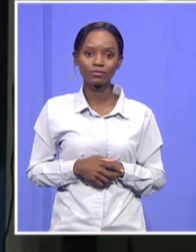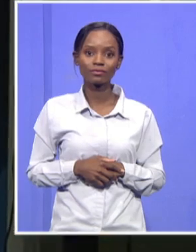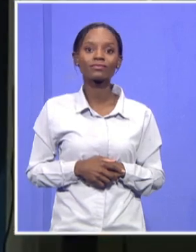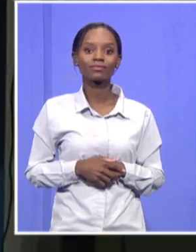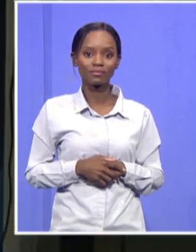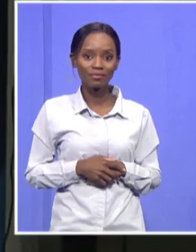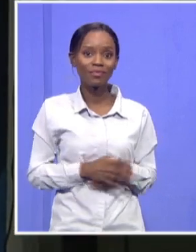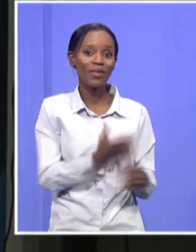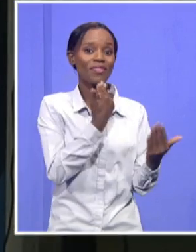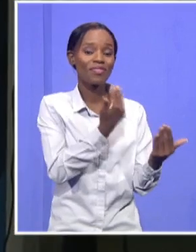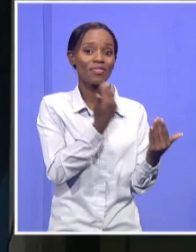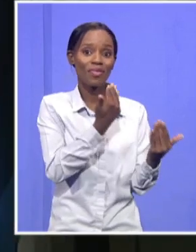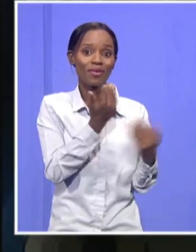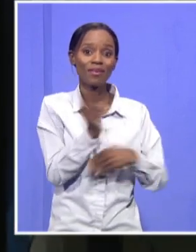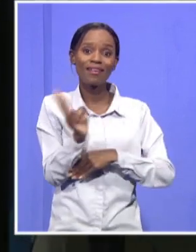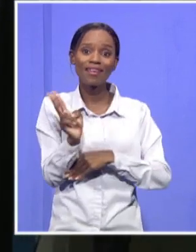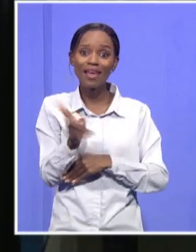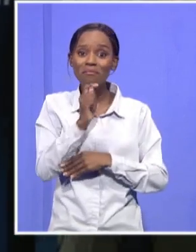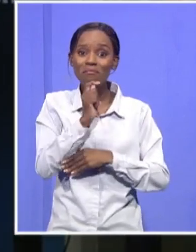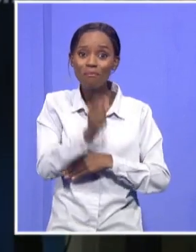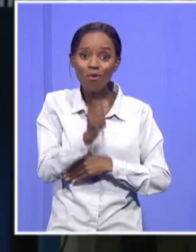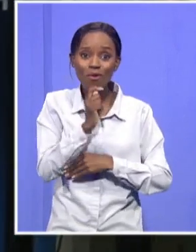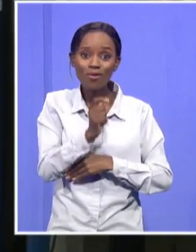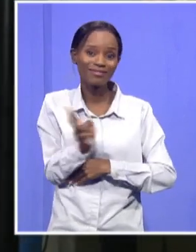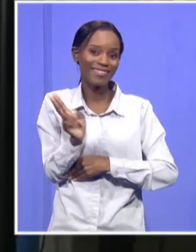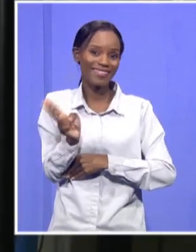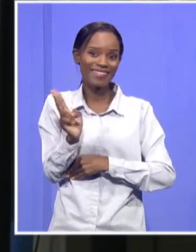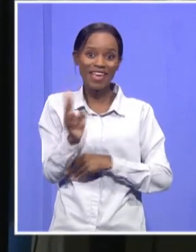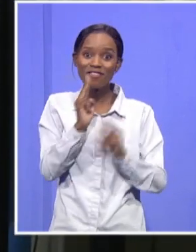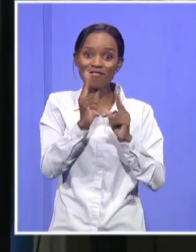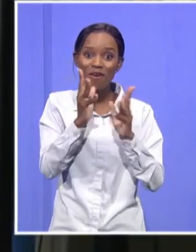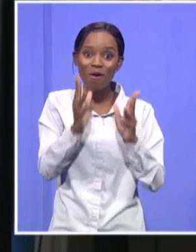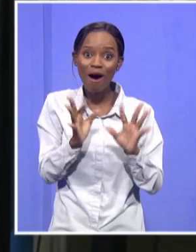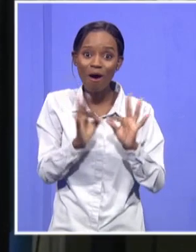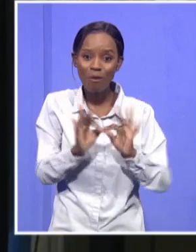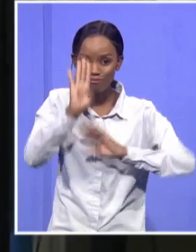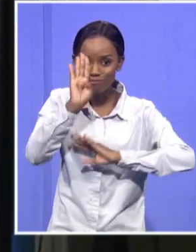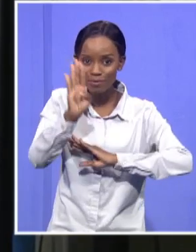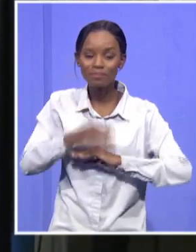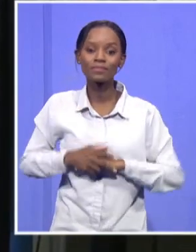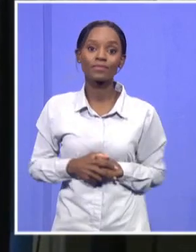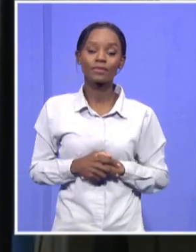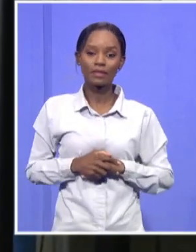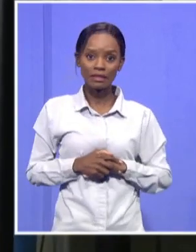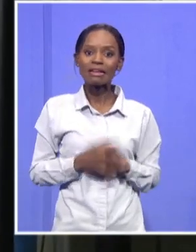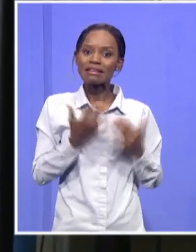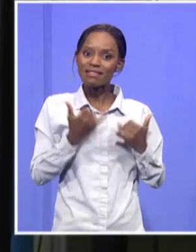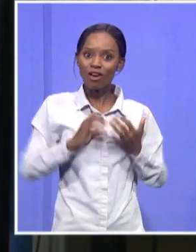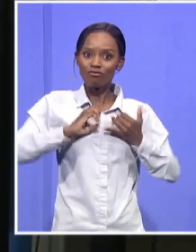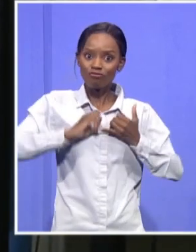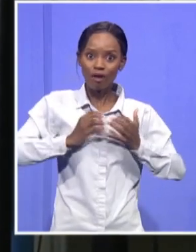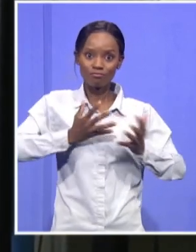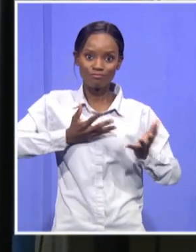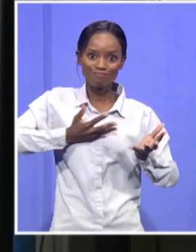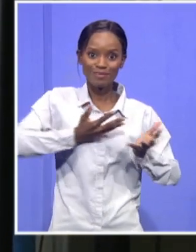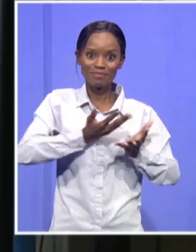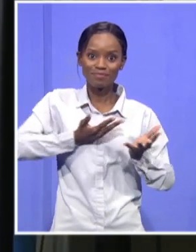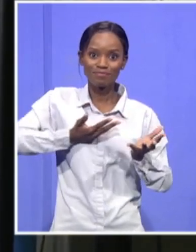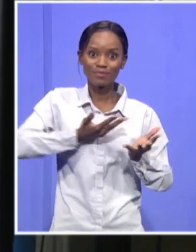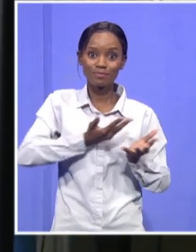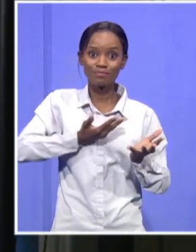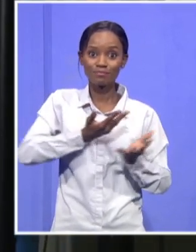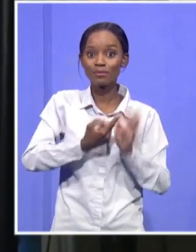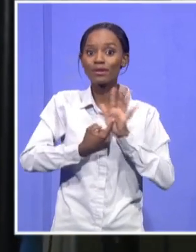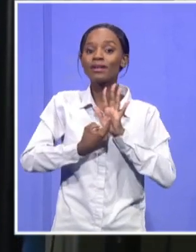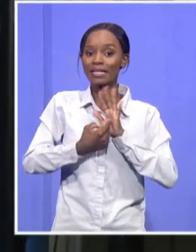Lady, thank you once again and good morning again to our viewers as we try and bring conversations about